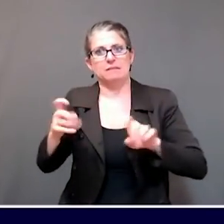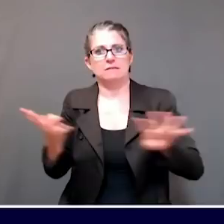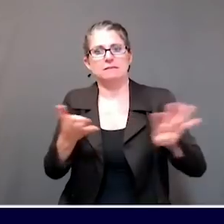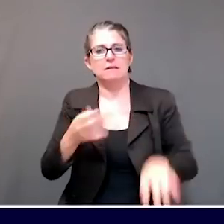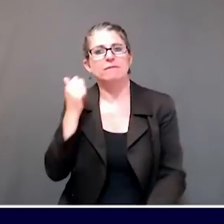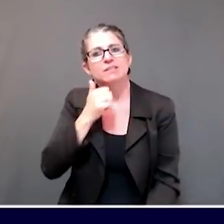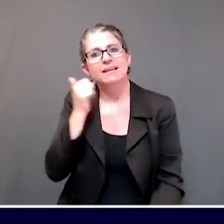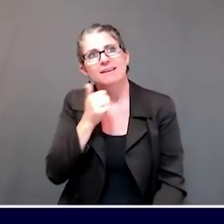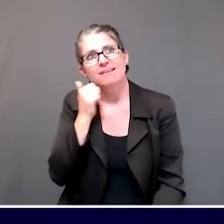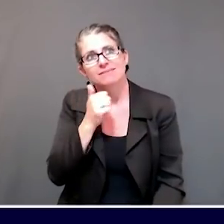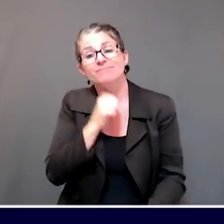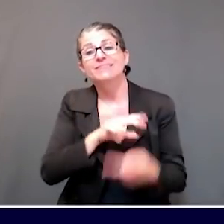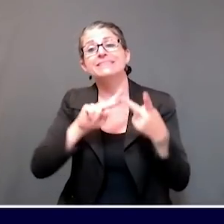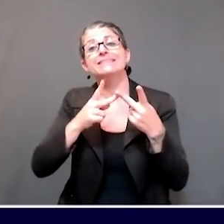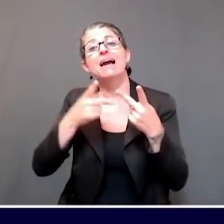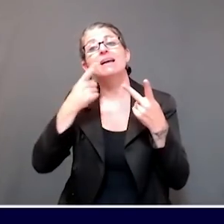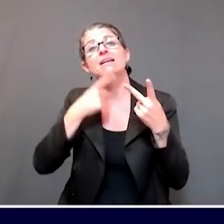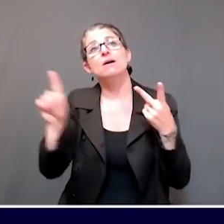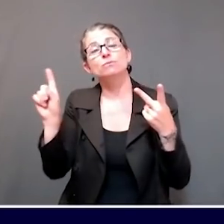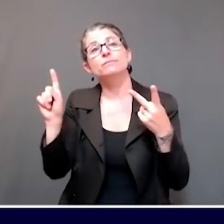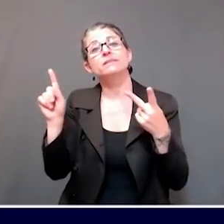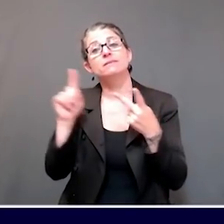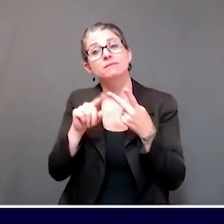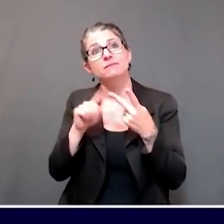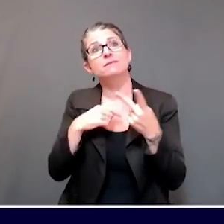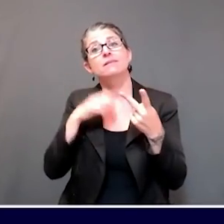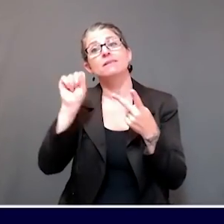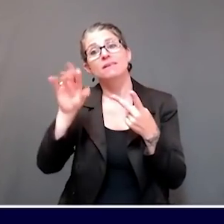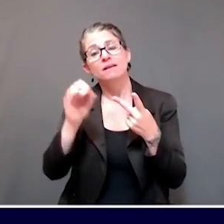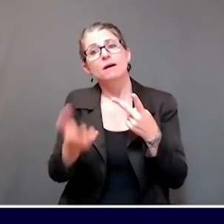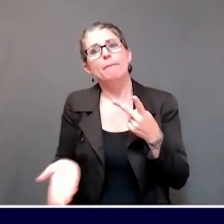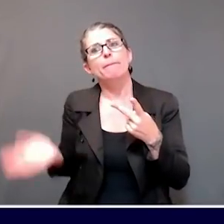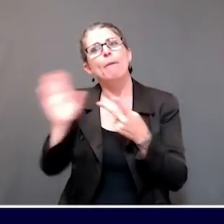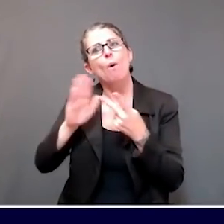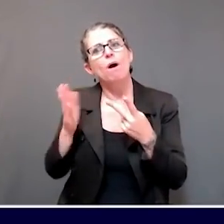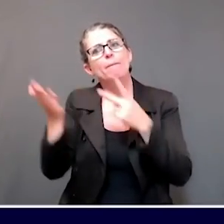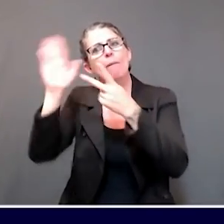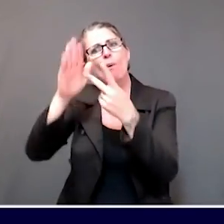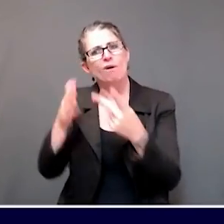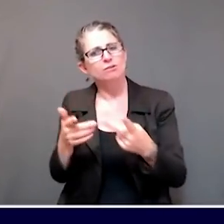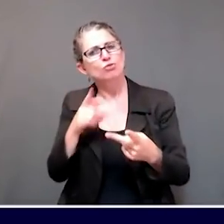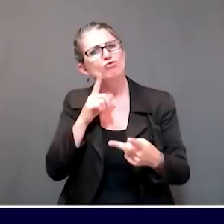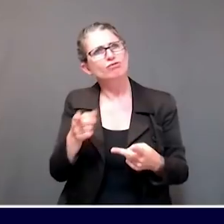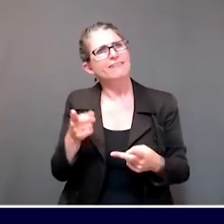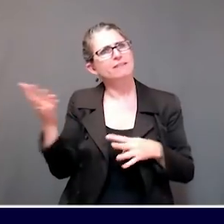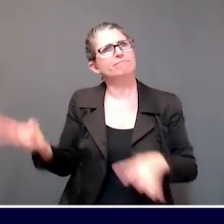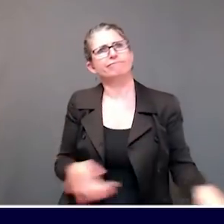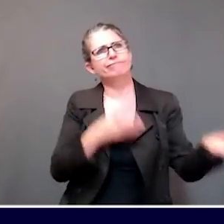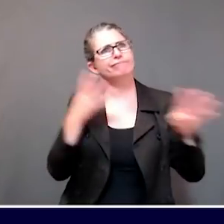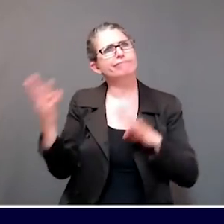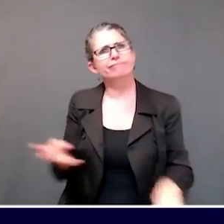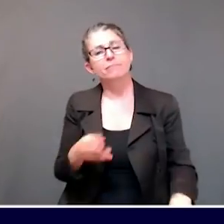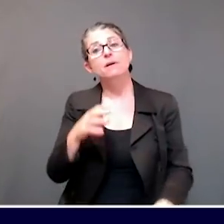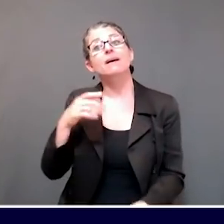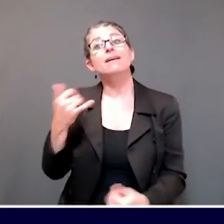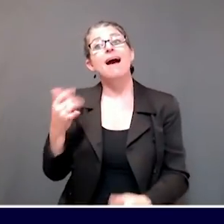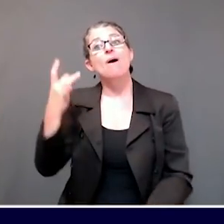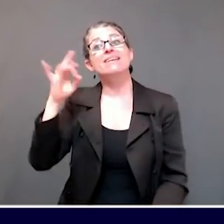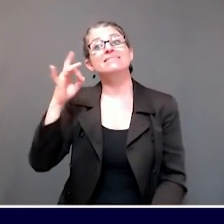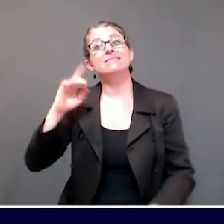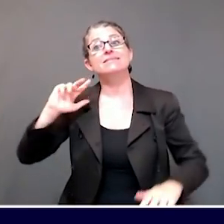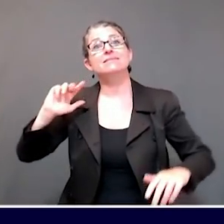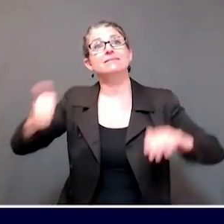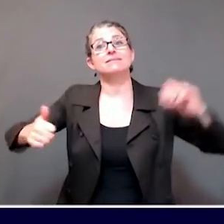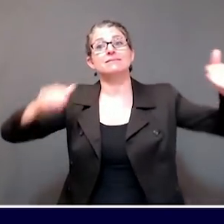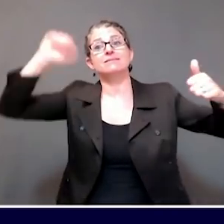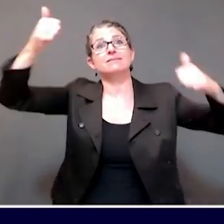we thought we could increase that even more significantly by having a mobile lab, by bringing in more of these high throughput machines, bringing on